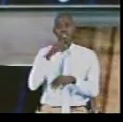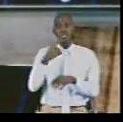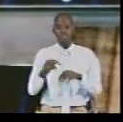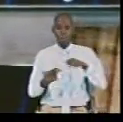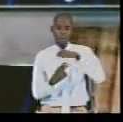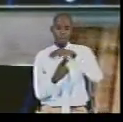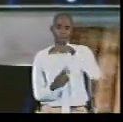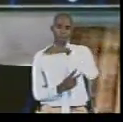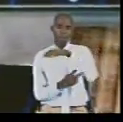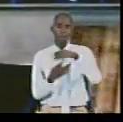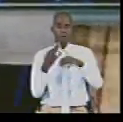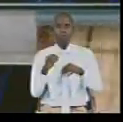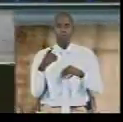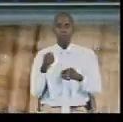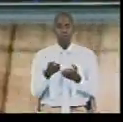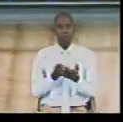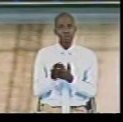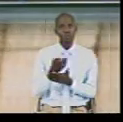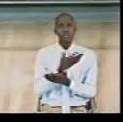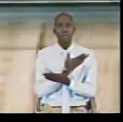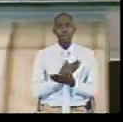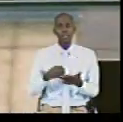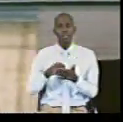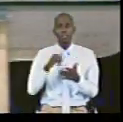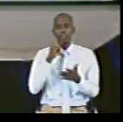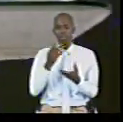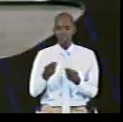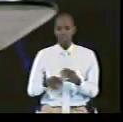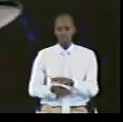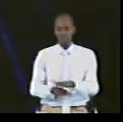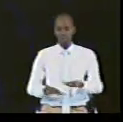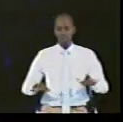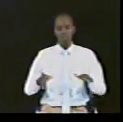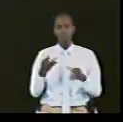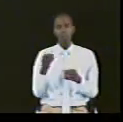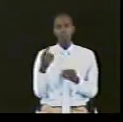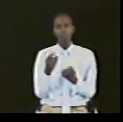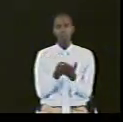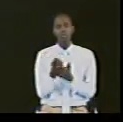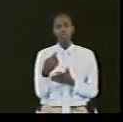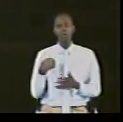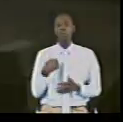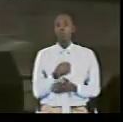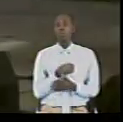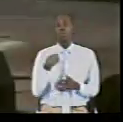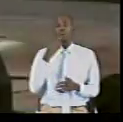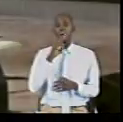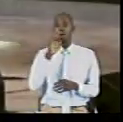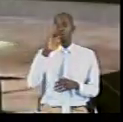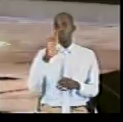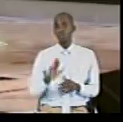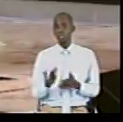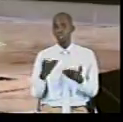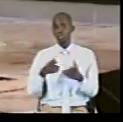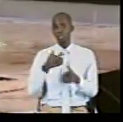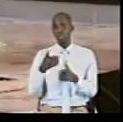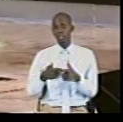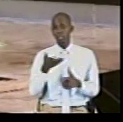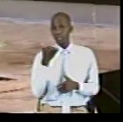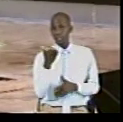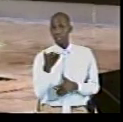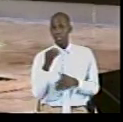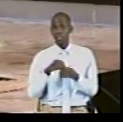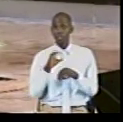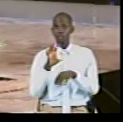is the ground of truth. And those who are preachers then in the church must